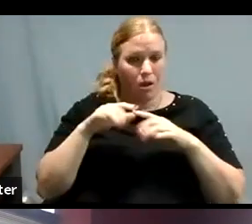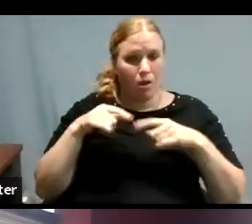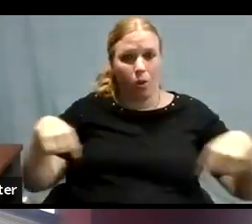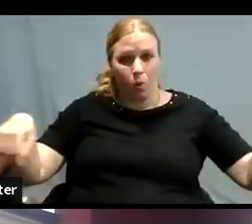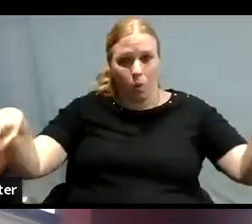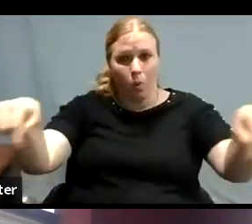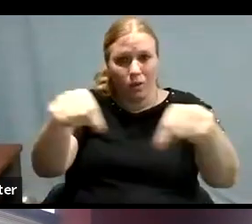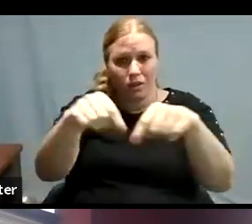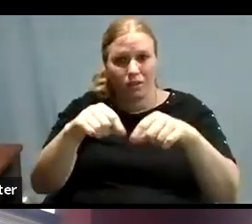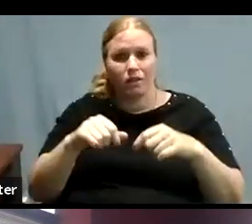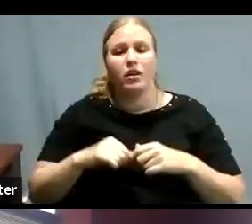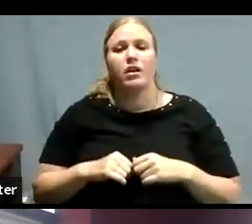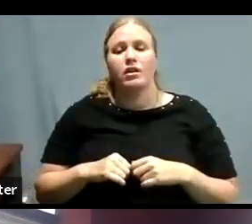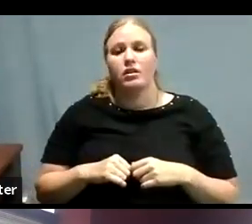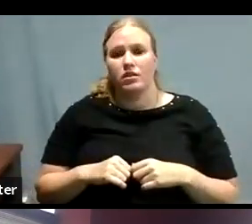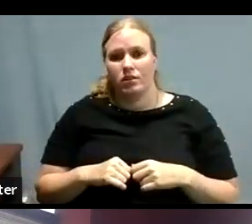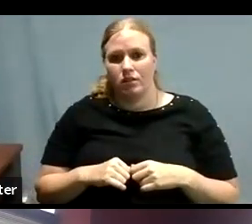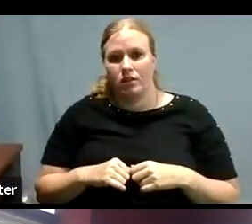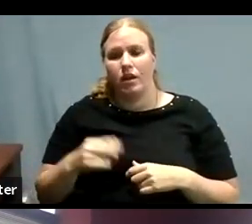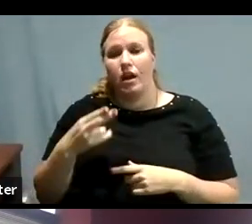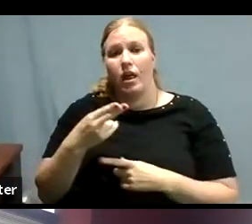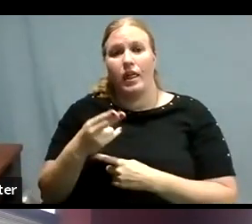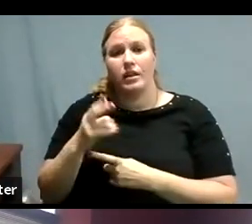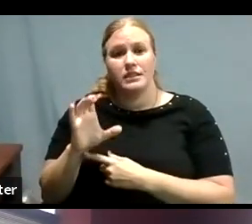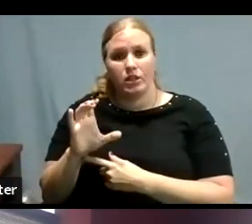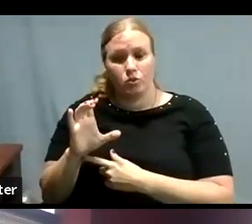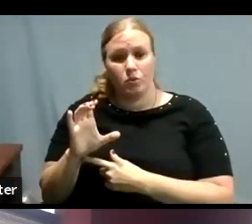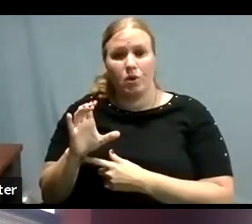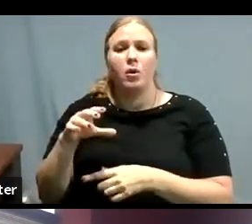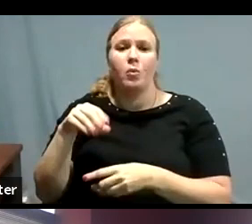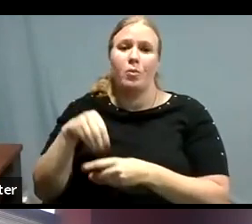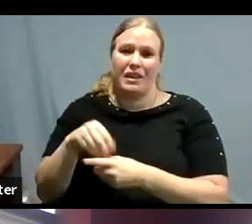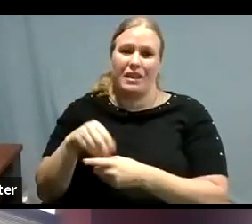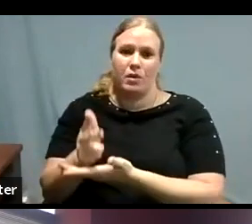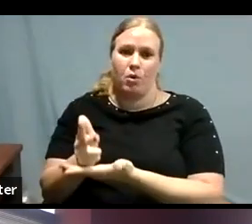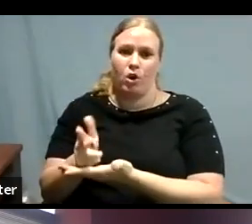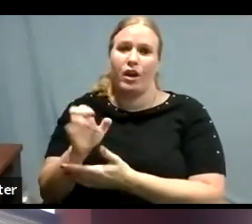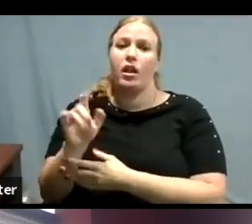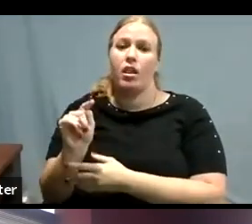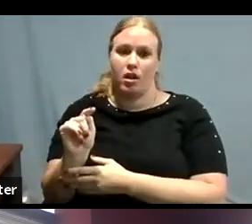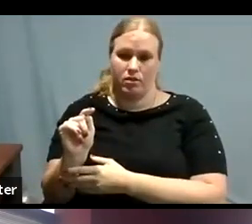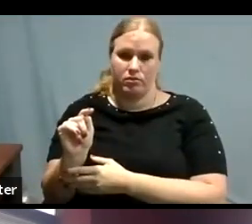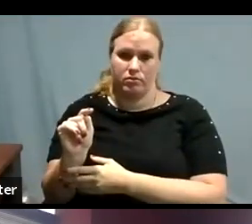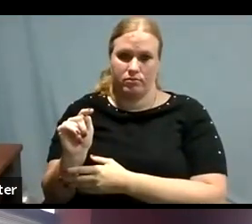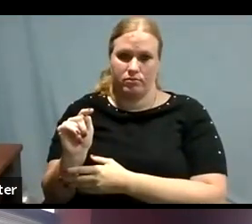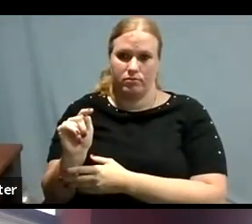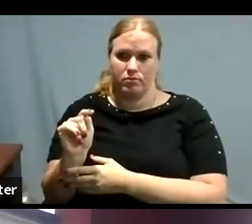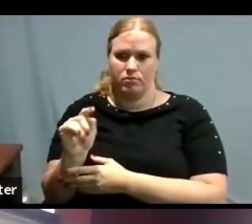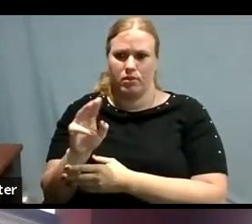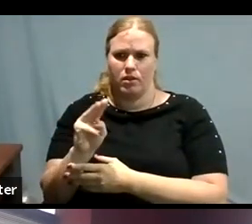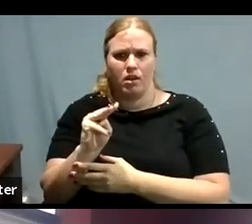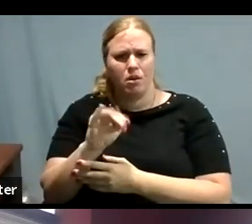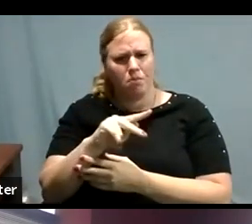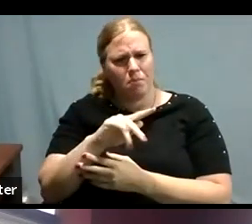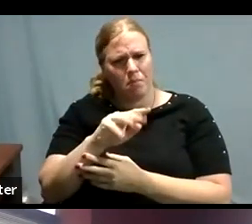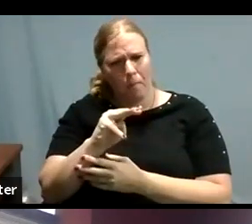And the Hill Central site will be in the parking lot. Mike Pinto, is that accurate?